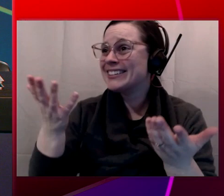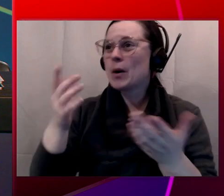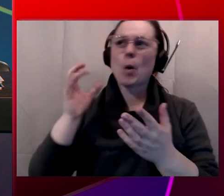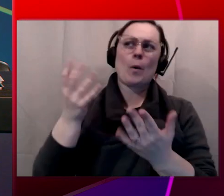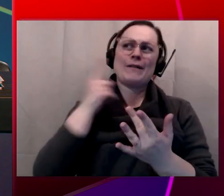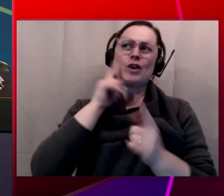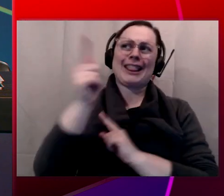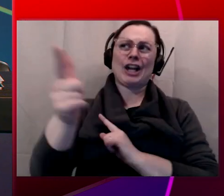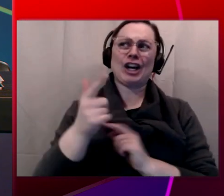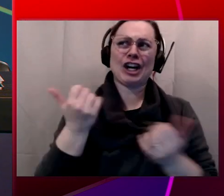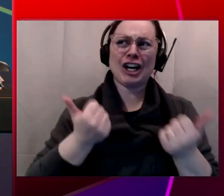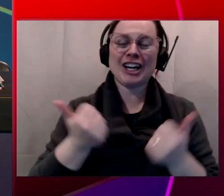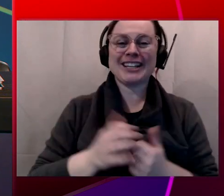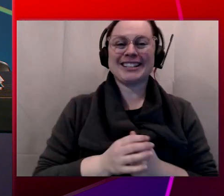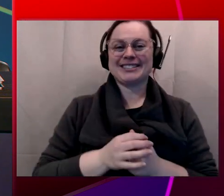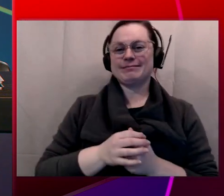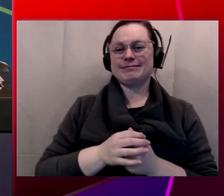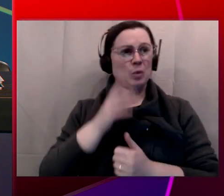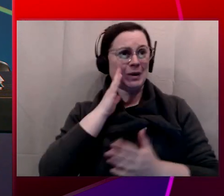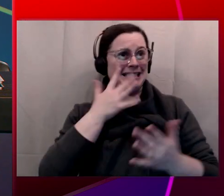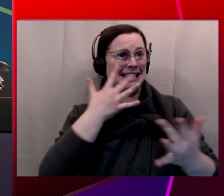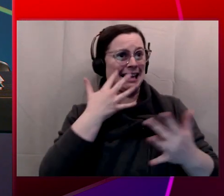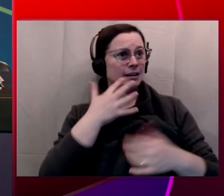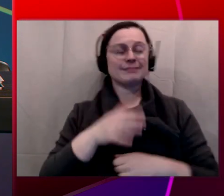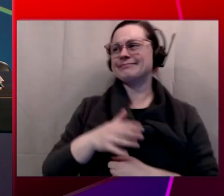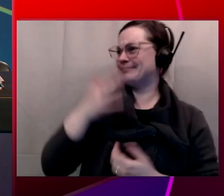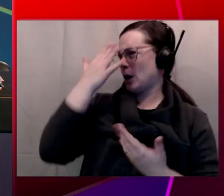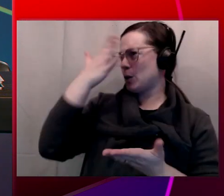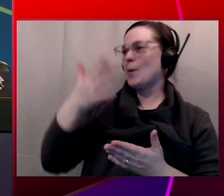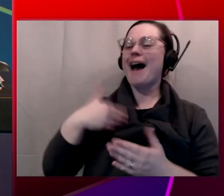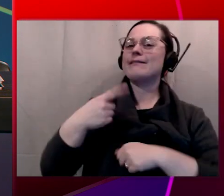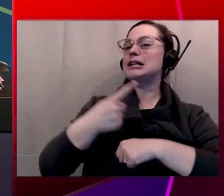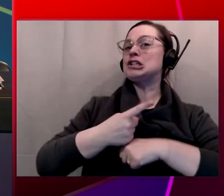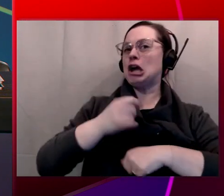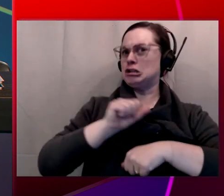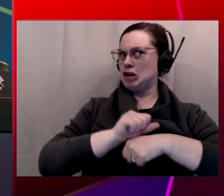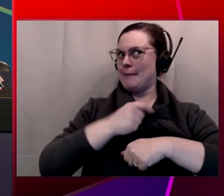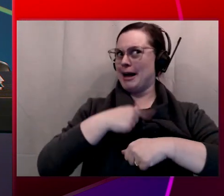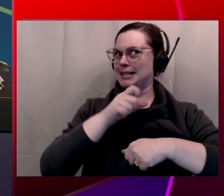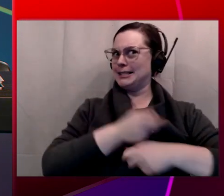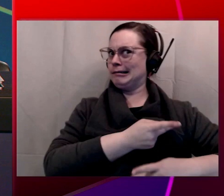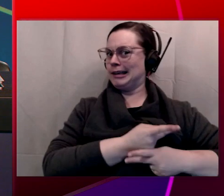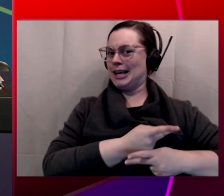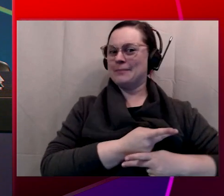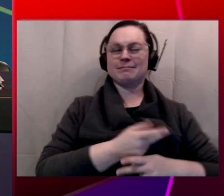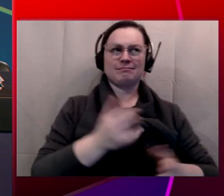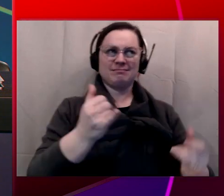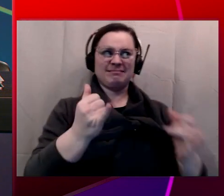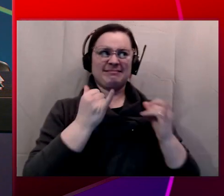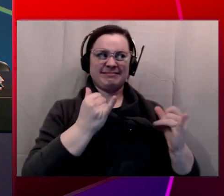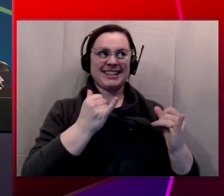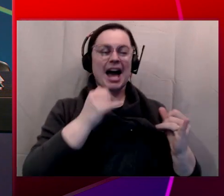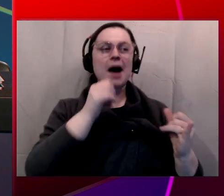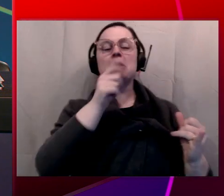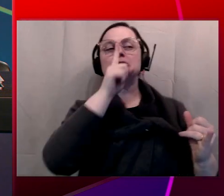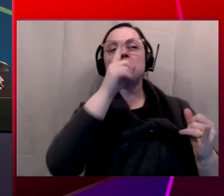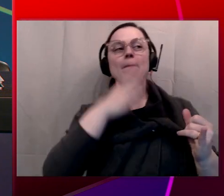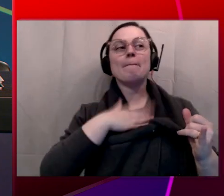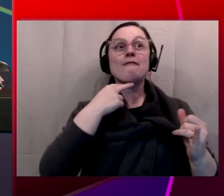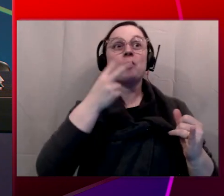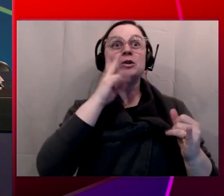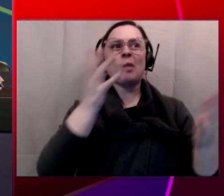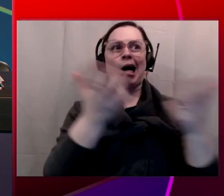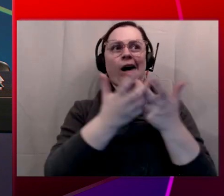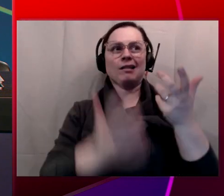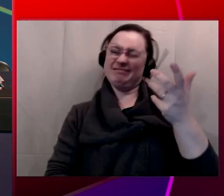Fargate. I don't know if we should. I have a day job I need to keep. I have a day job I have to keep too, and I don't know that my voice is going to be there for that.